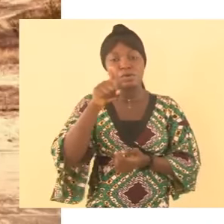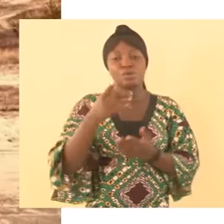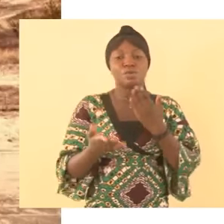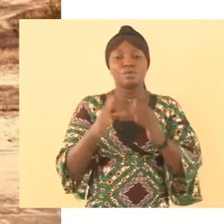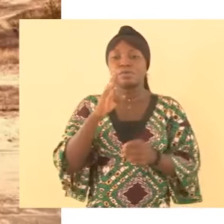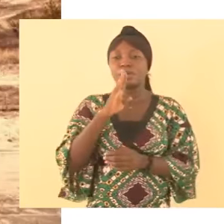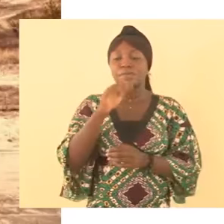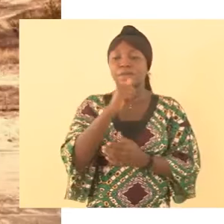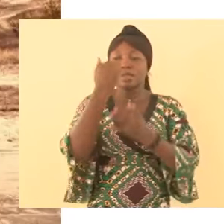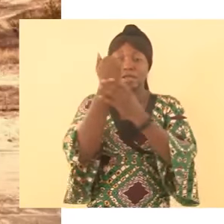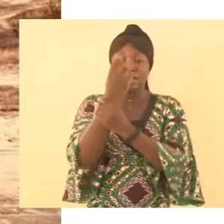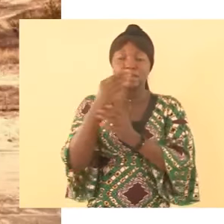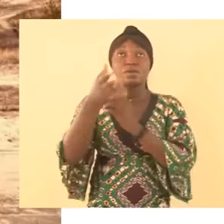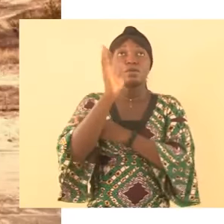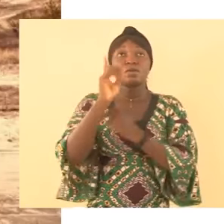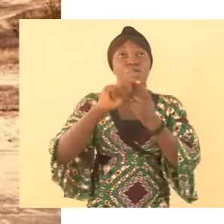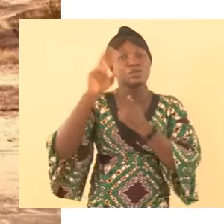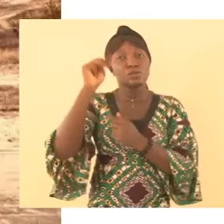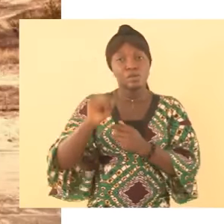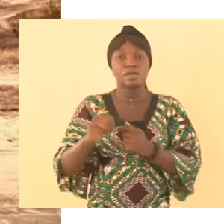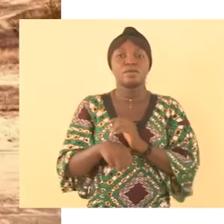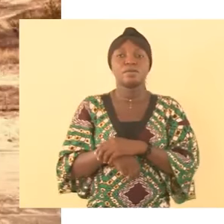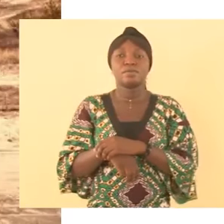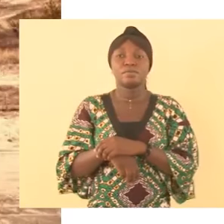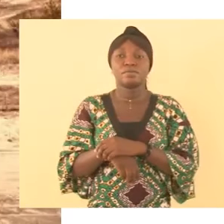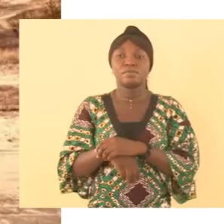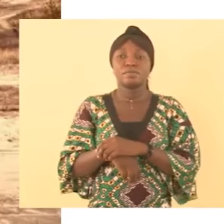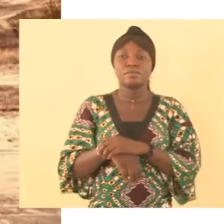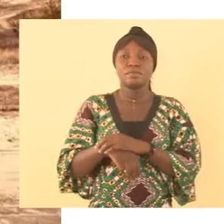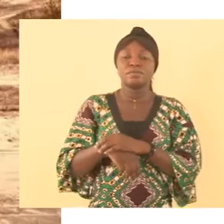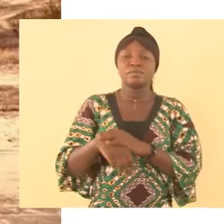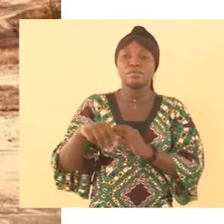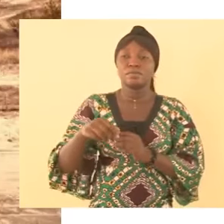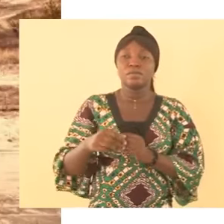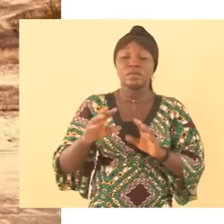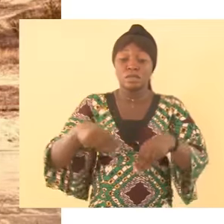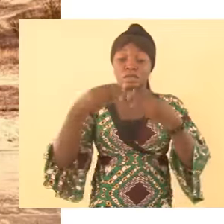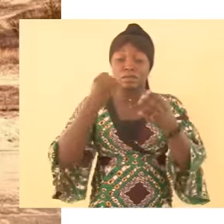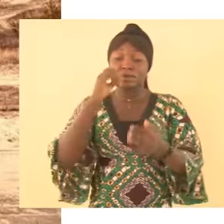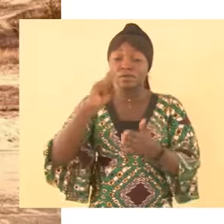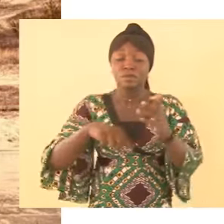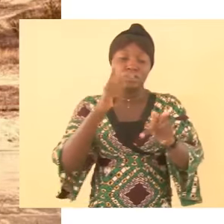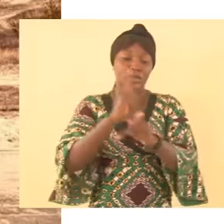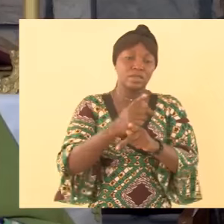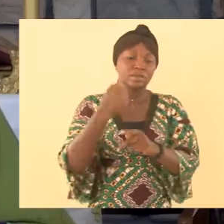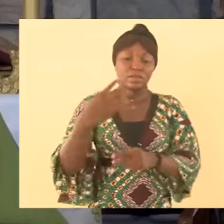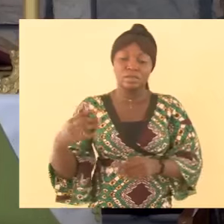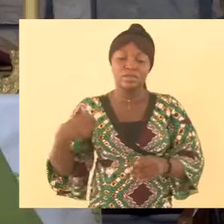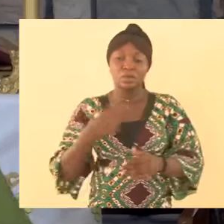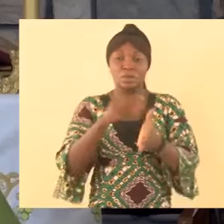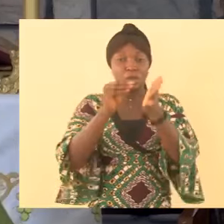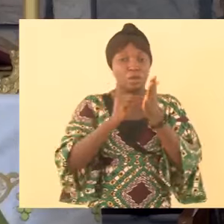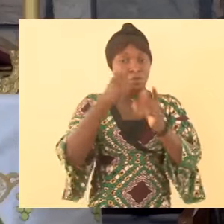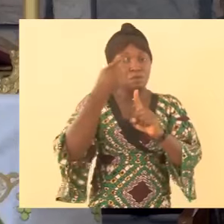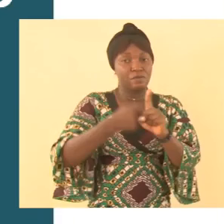for you may be the hand of God to him. Proverbs chapter 3, verse 27. Generosity is what keeps the things